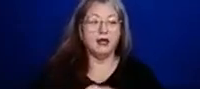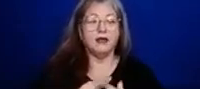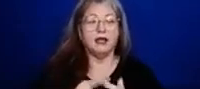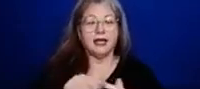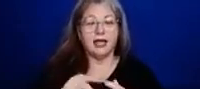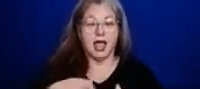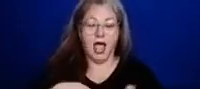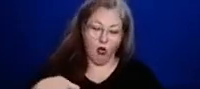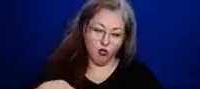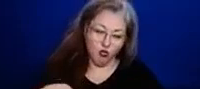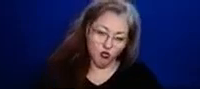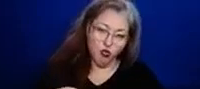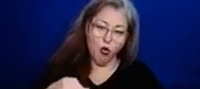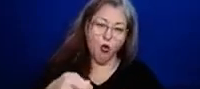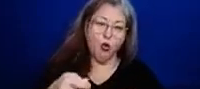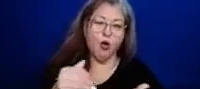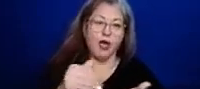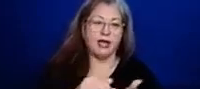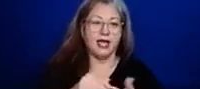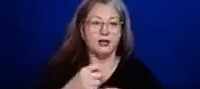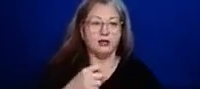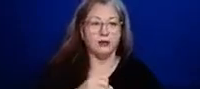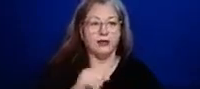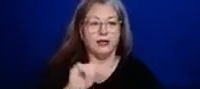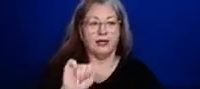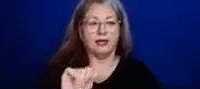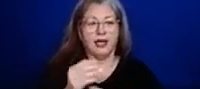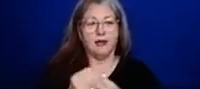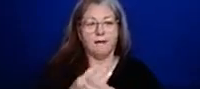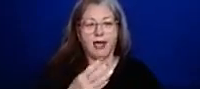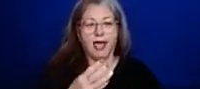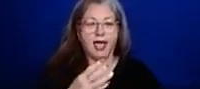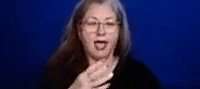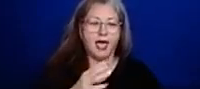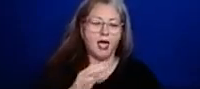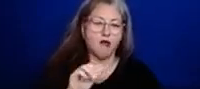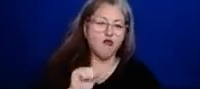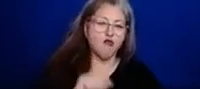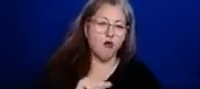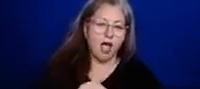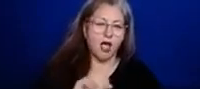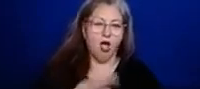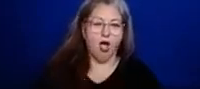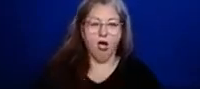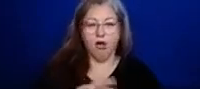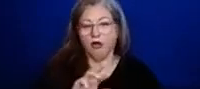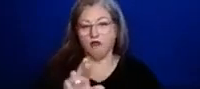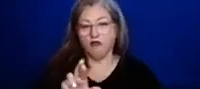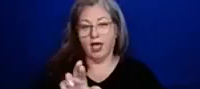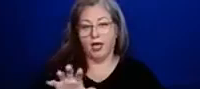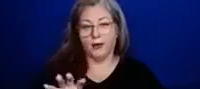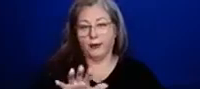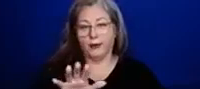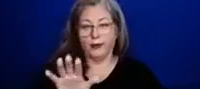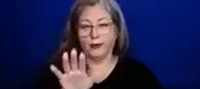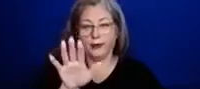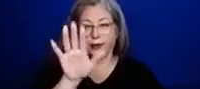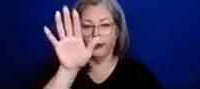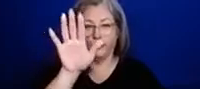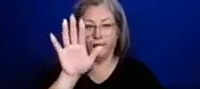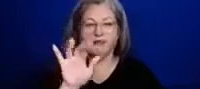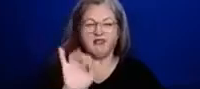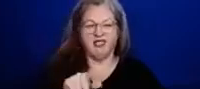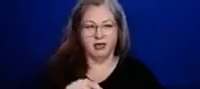roll again to do this plant rock on the right of the